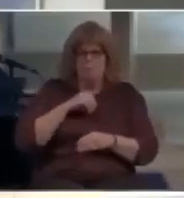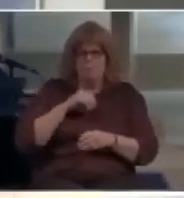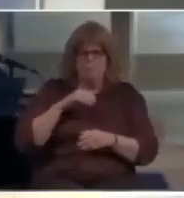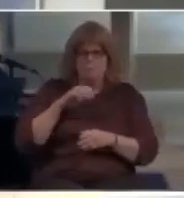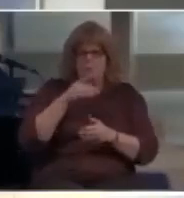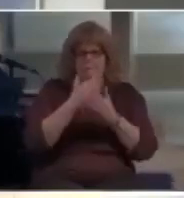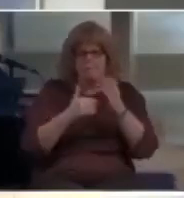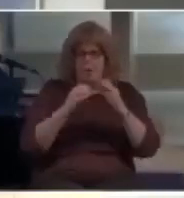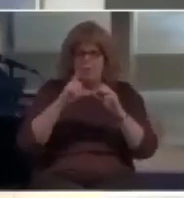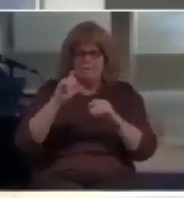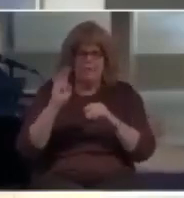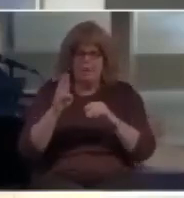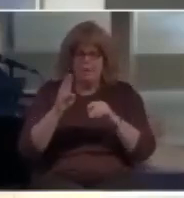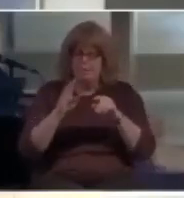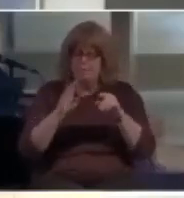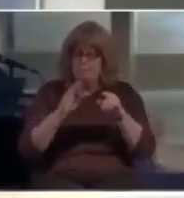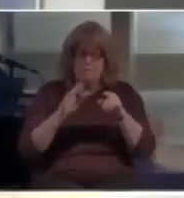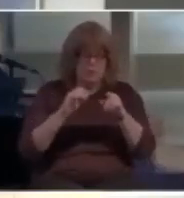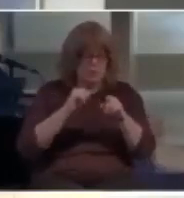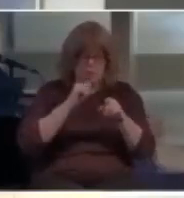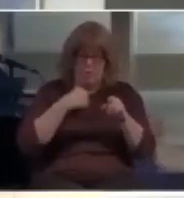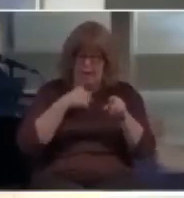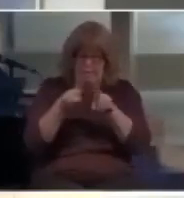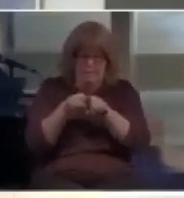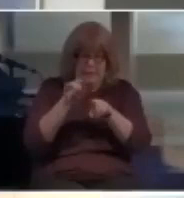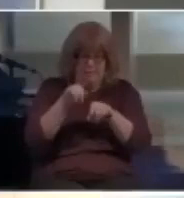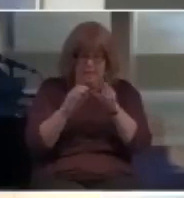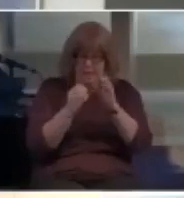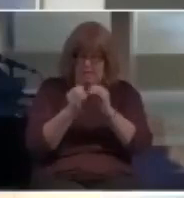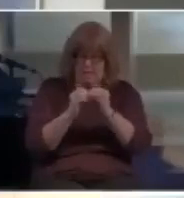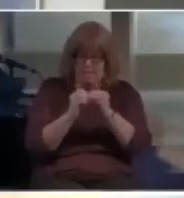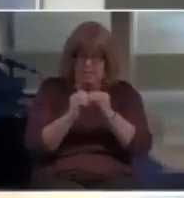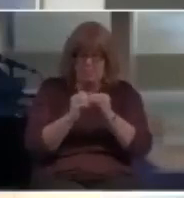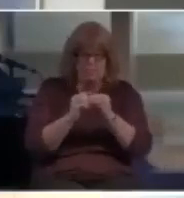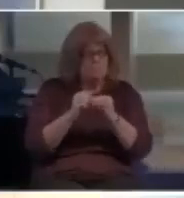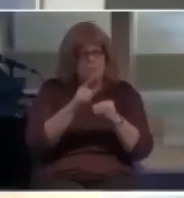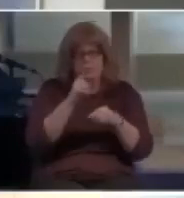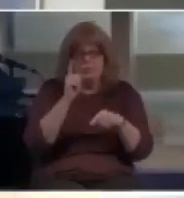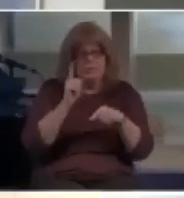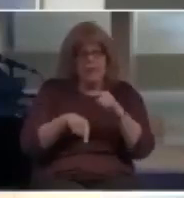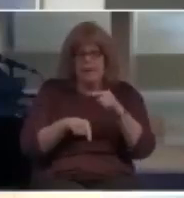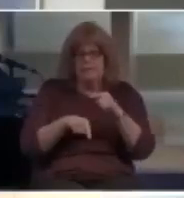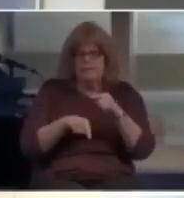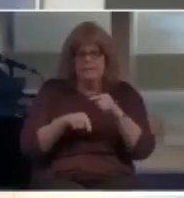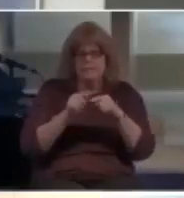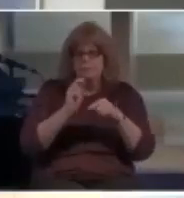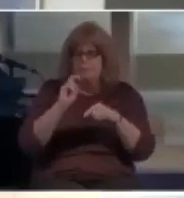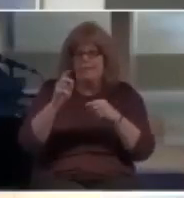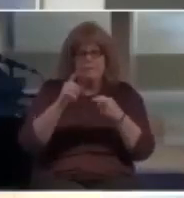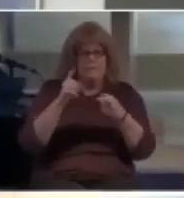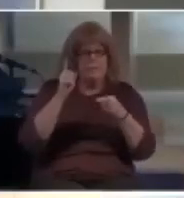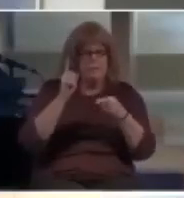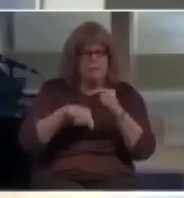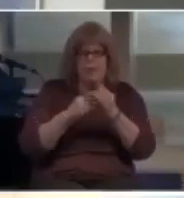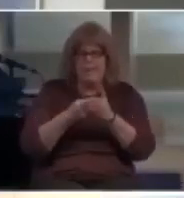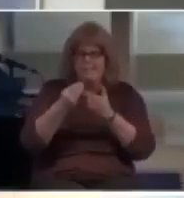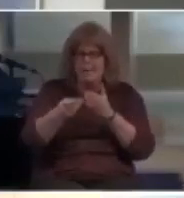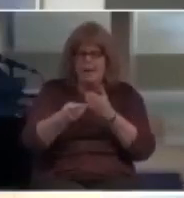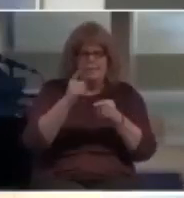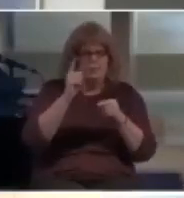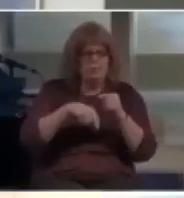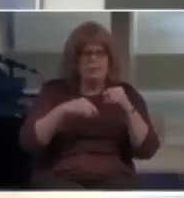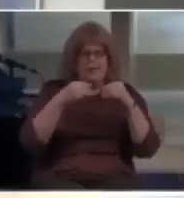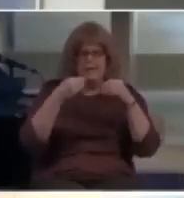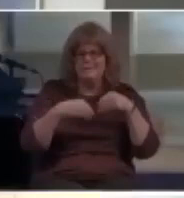club. And if you are not part of the club, you cannot travel, you cannot buy, you cannot